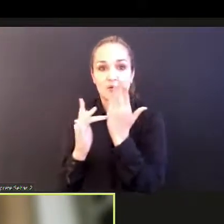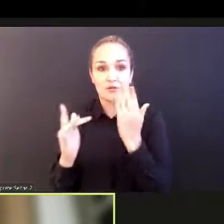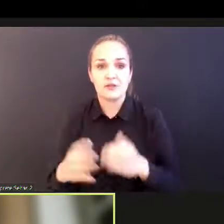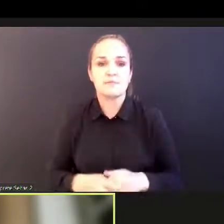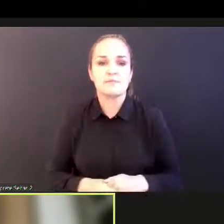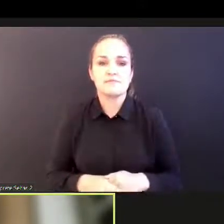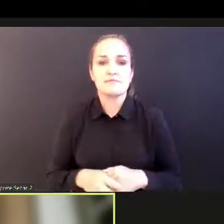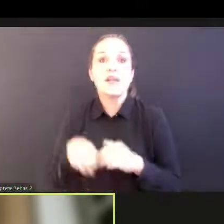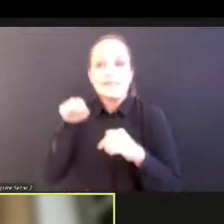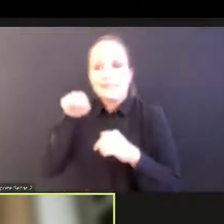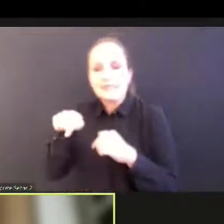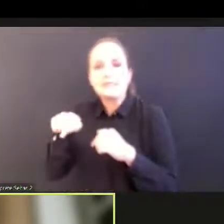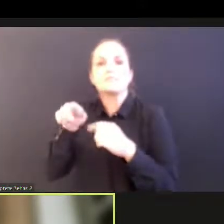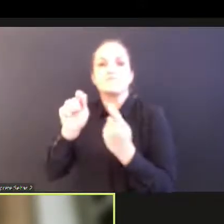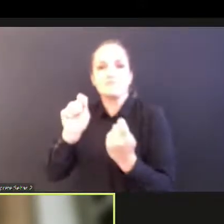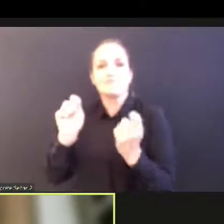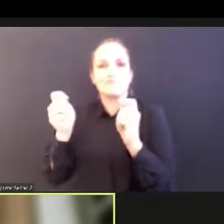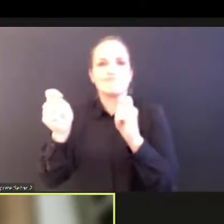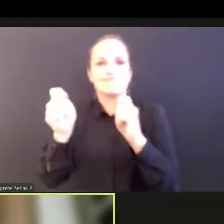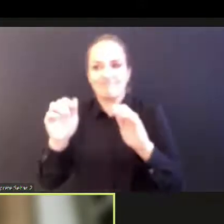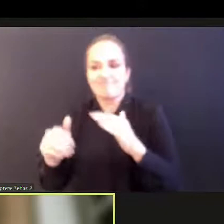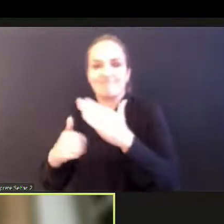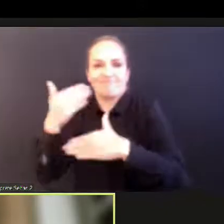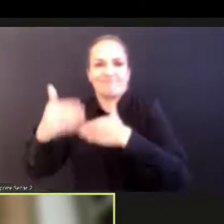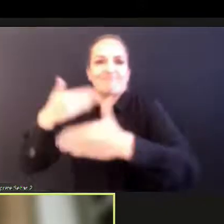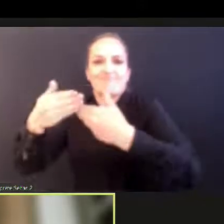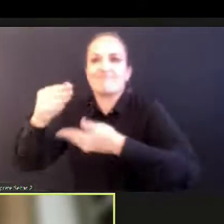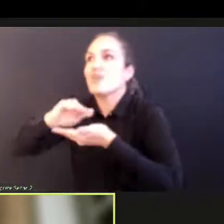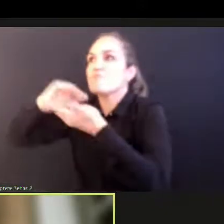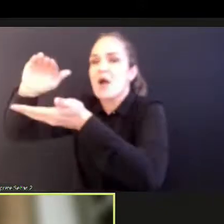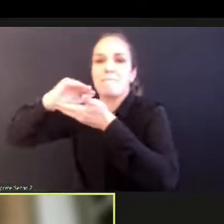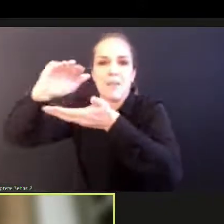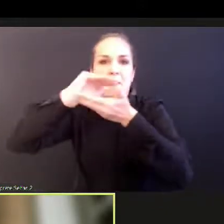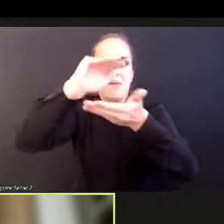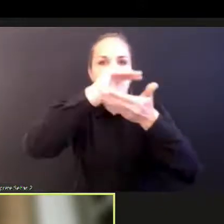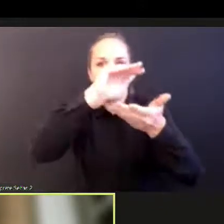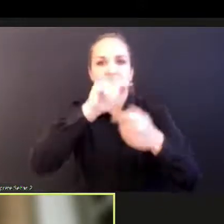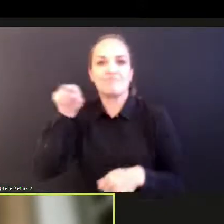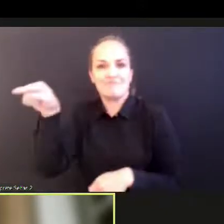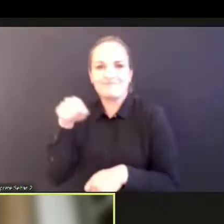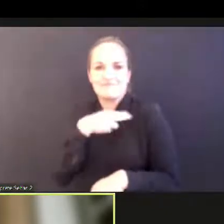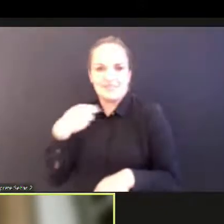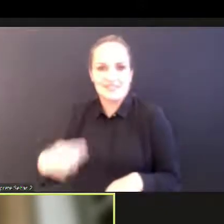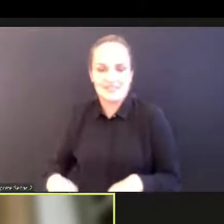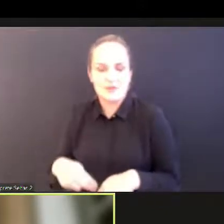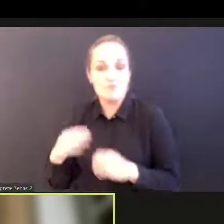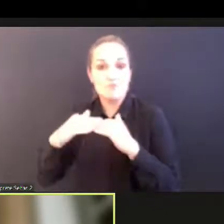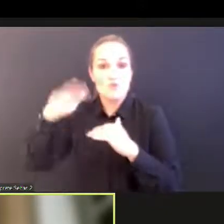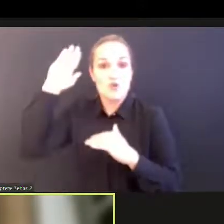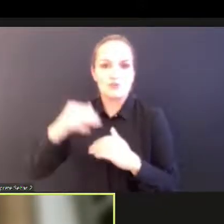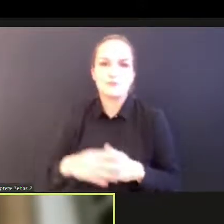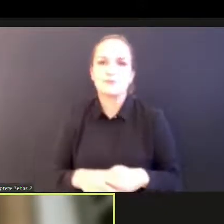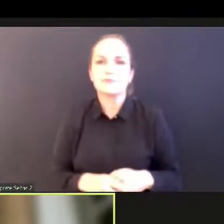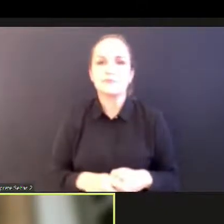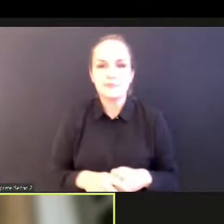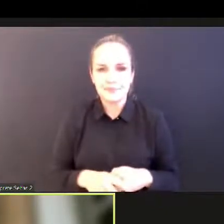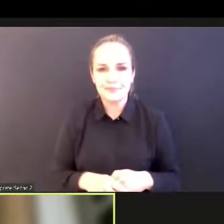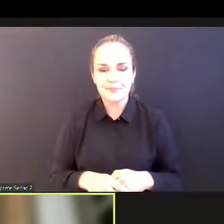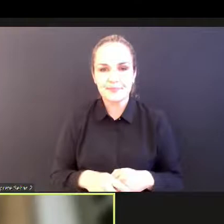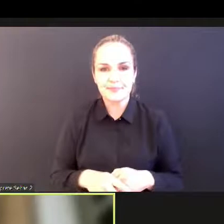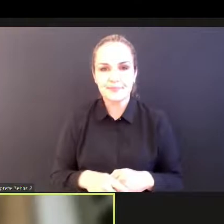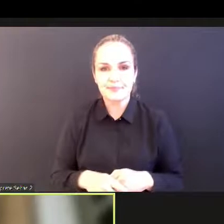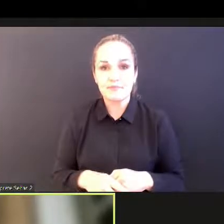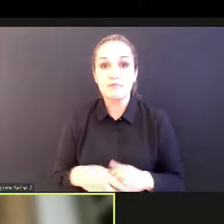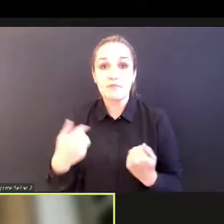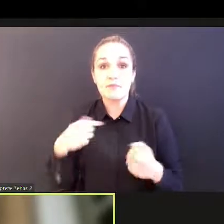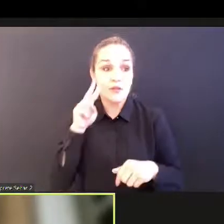those countries. So that's another very interesting dynamic. Then when one looks at a country like Mongolia, what's very interesting, it's a small